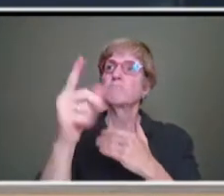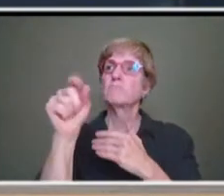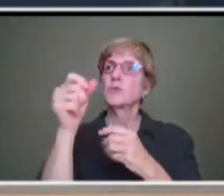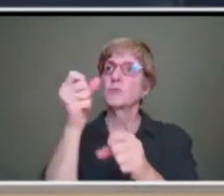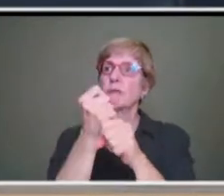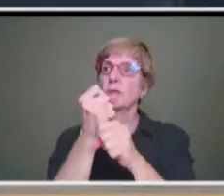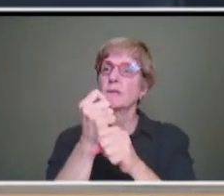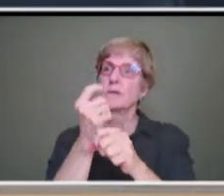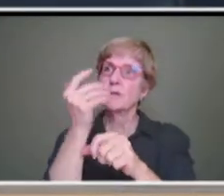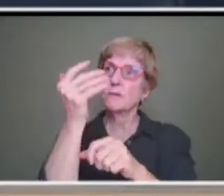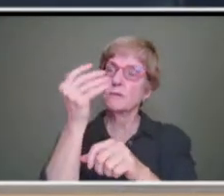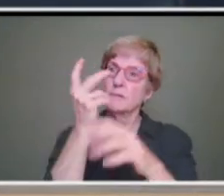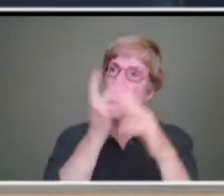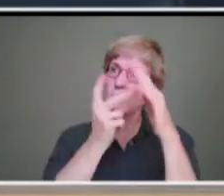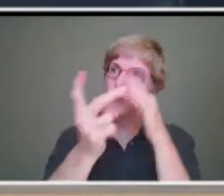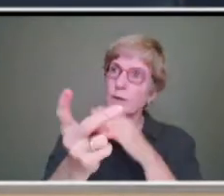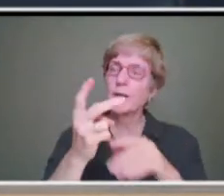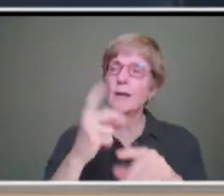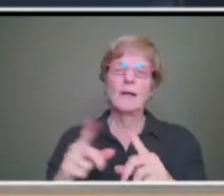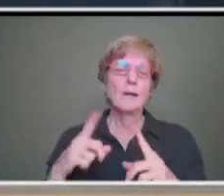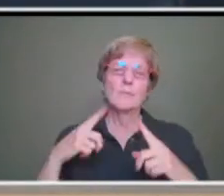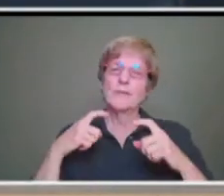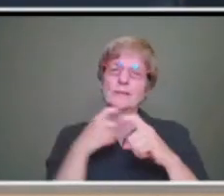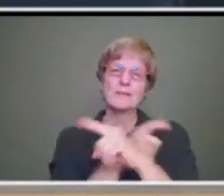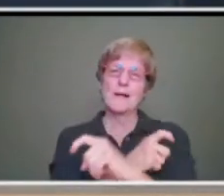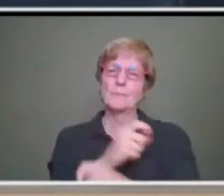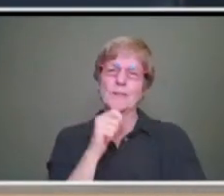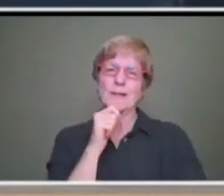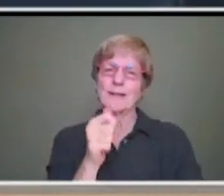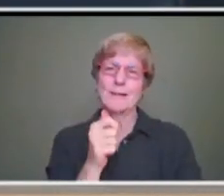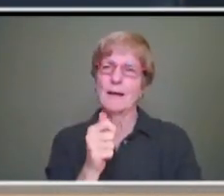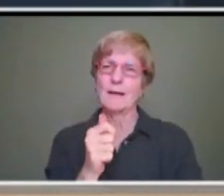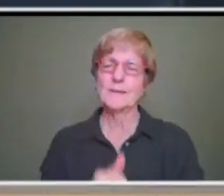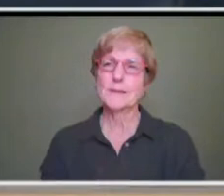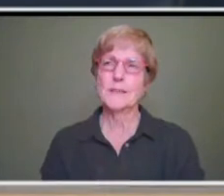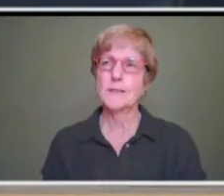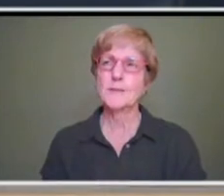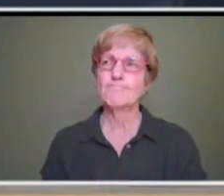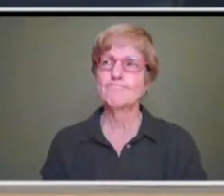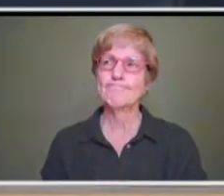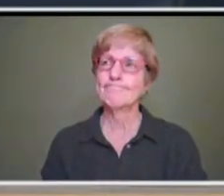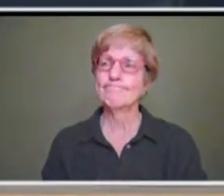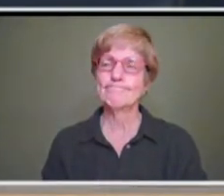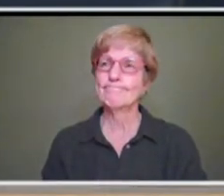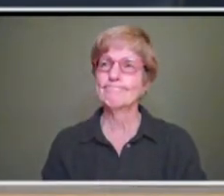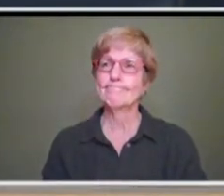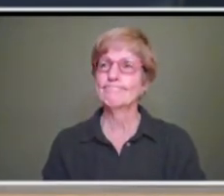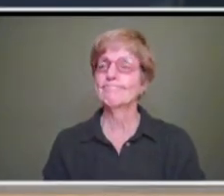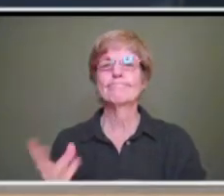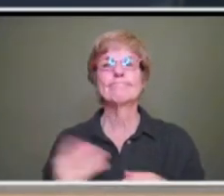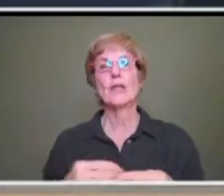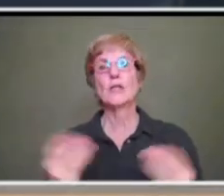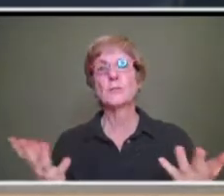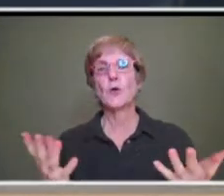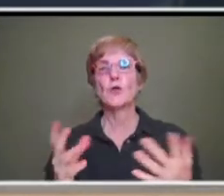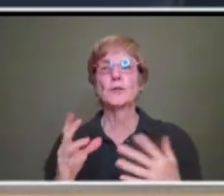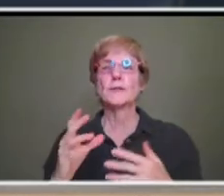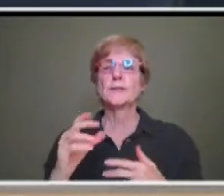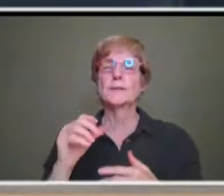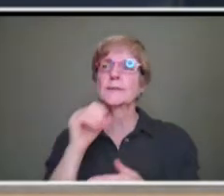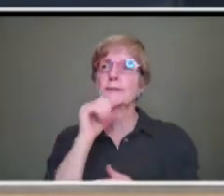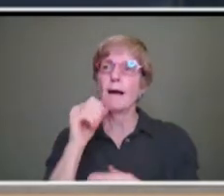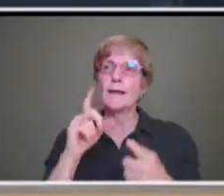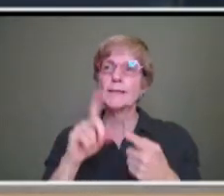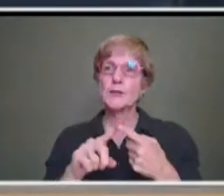um but it's it's it's complicated and not something that's usually you know dispersed and it doesn't get down necessarily to micro